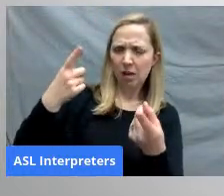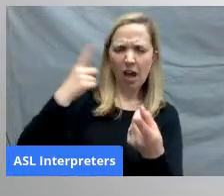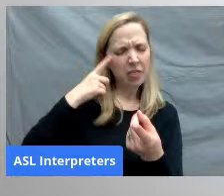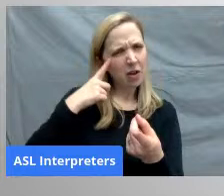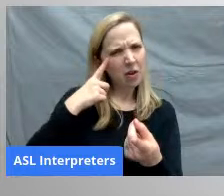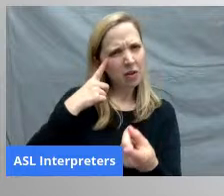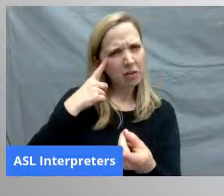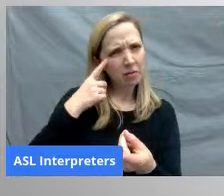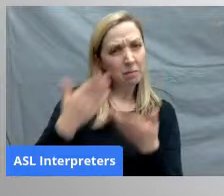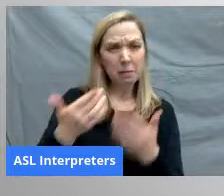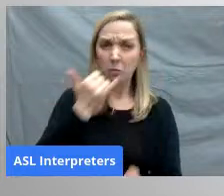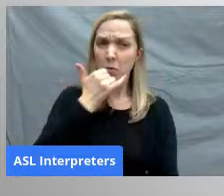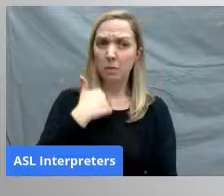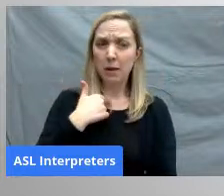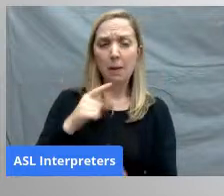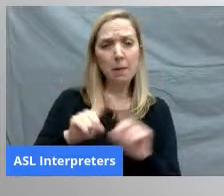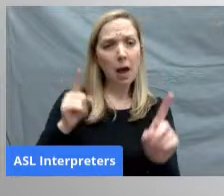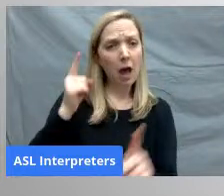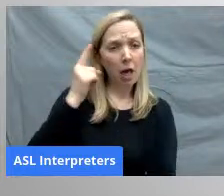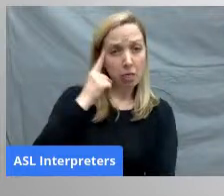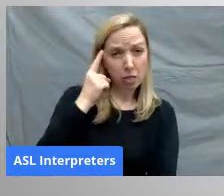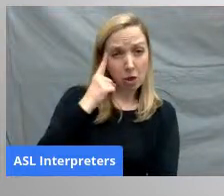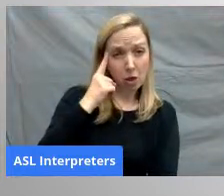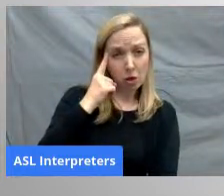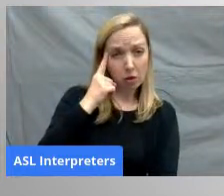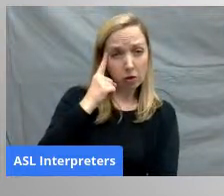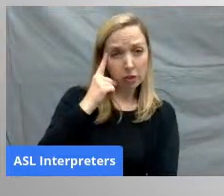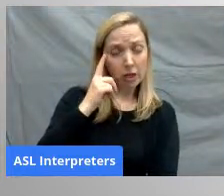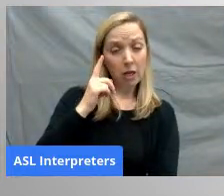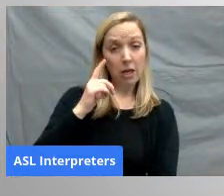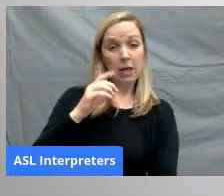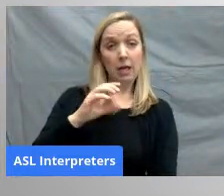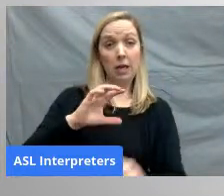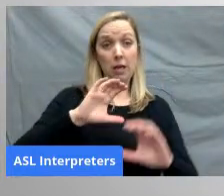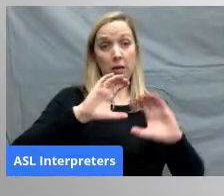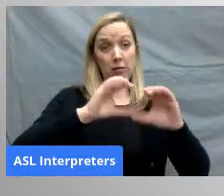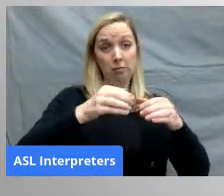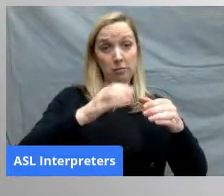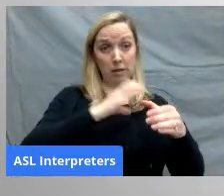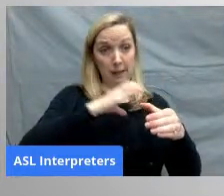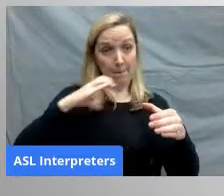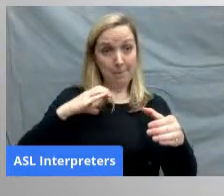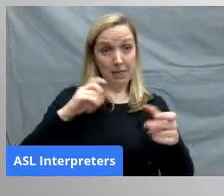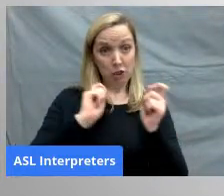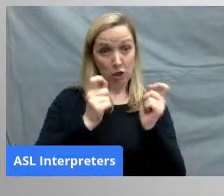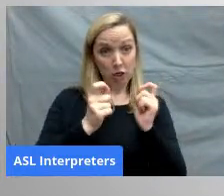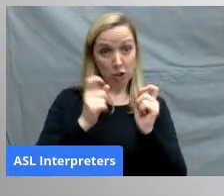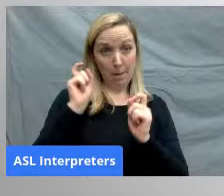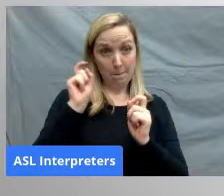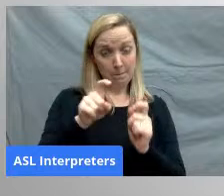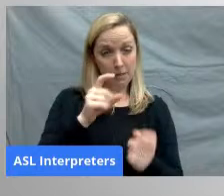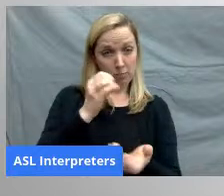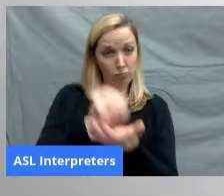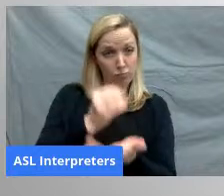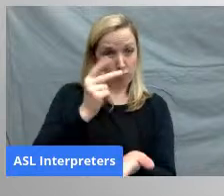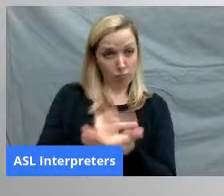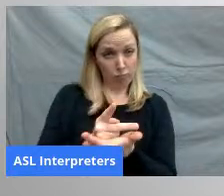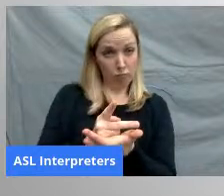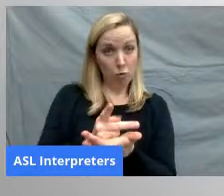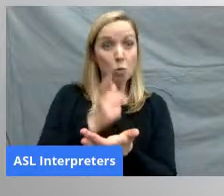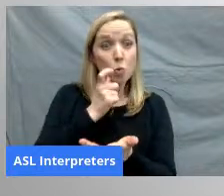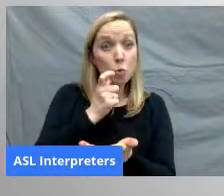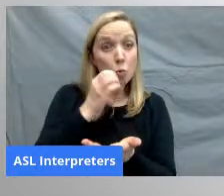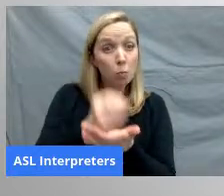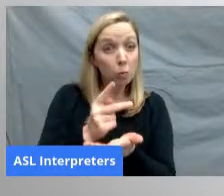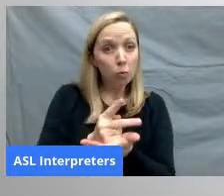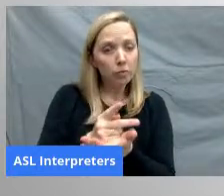now I may be wrong, but I thought that changes to the committee had to be approved by the board, by the full board. That was what I